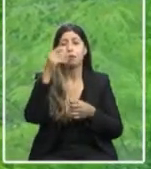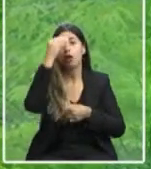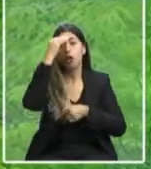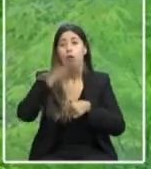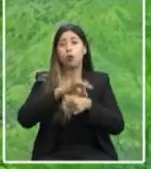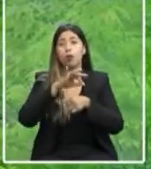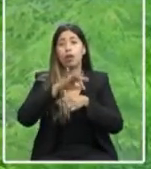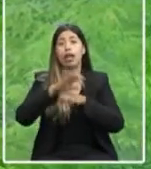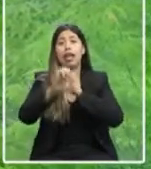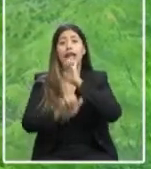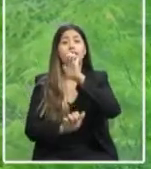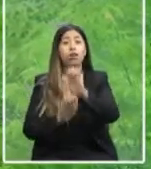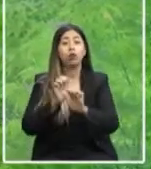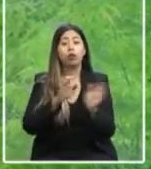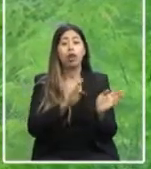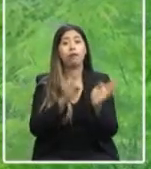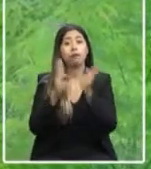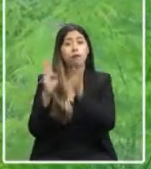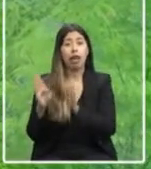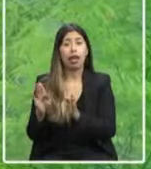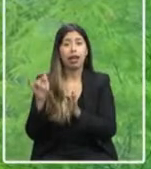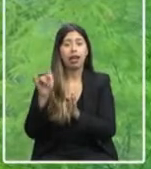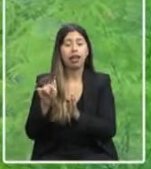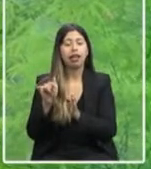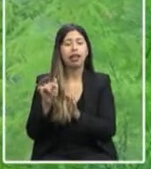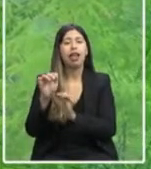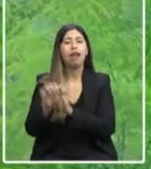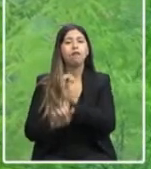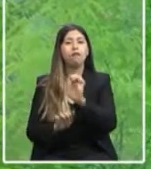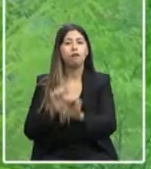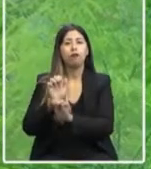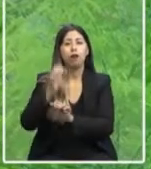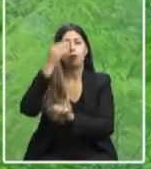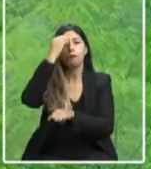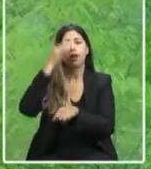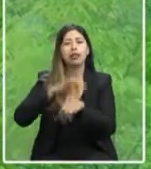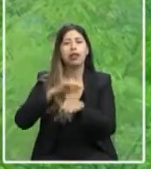designer, how our body is designed